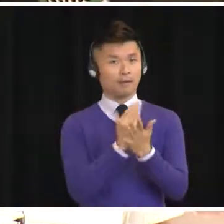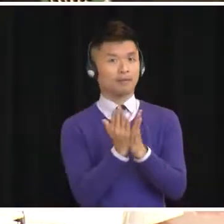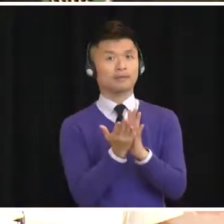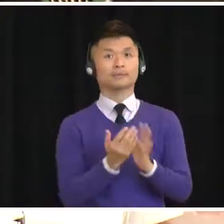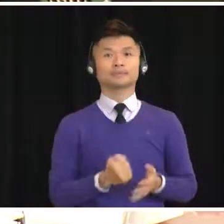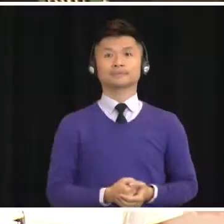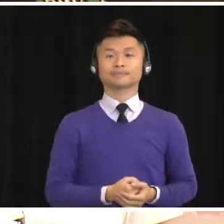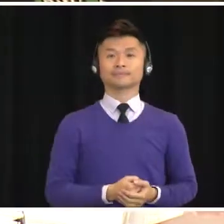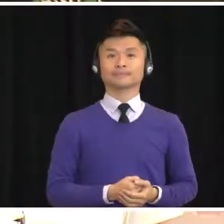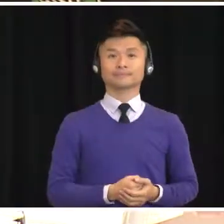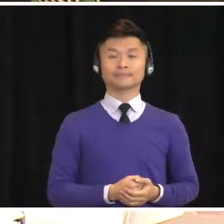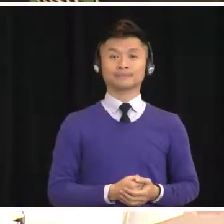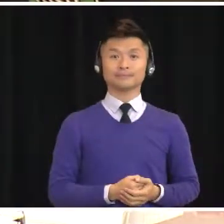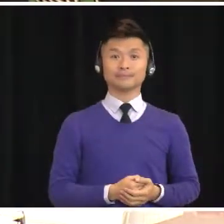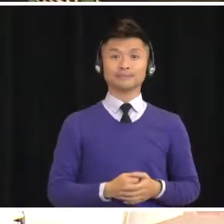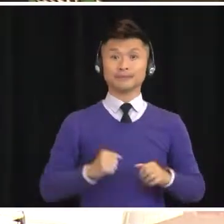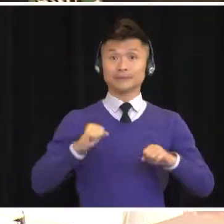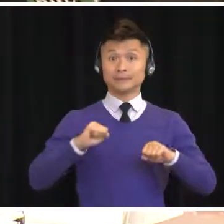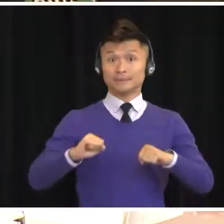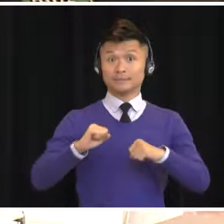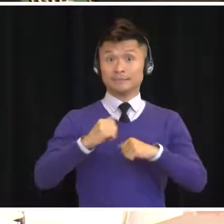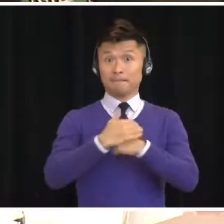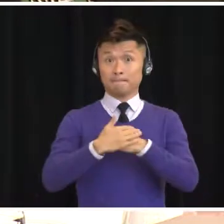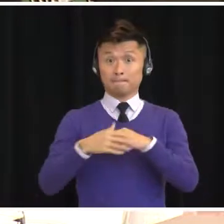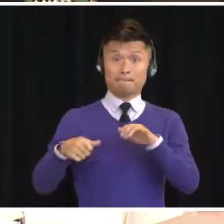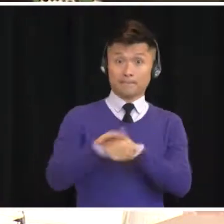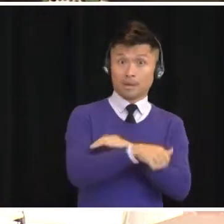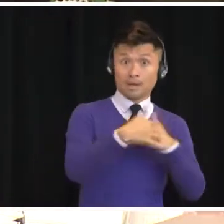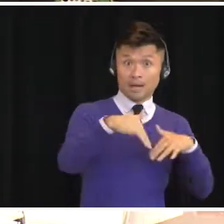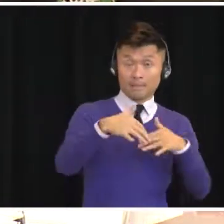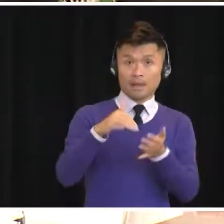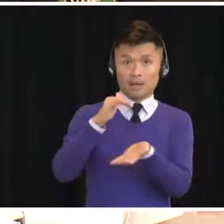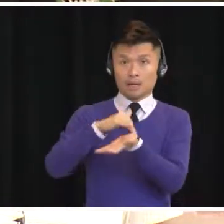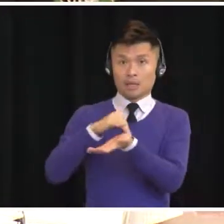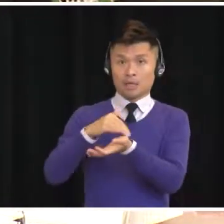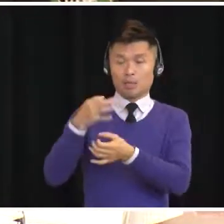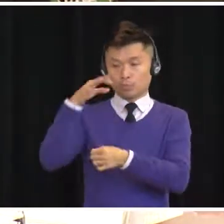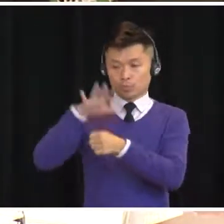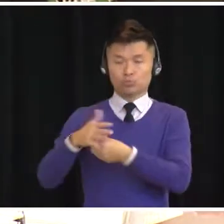vaccination, for example. Before they're